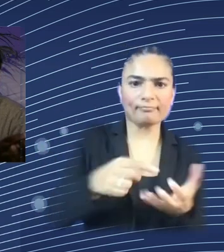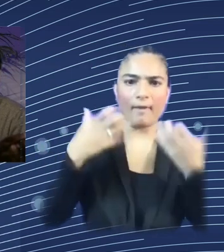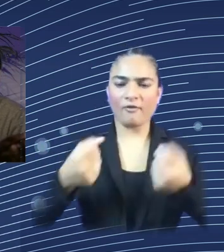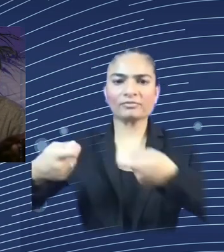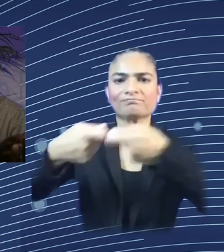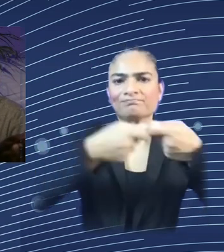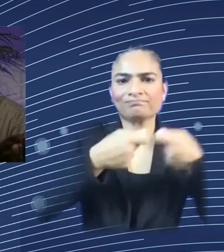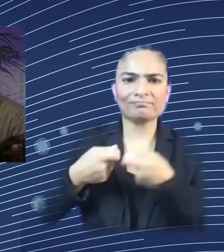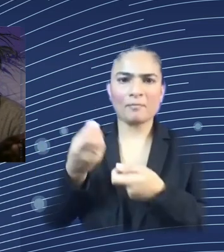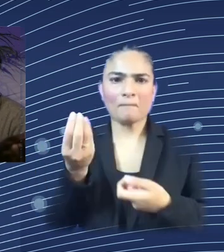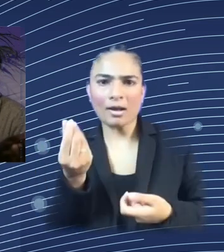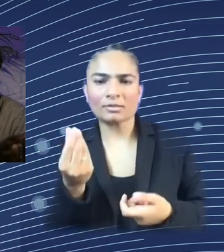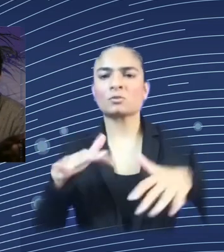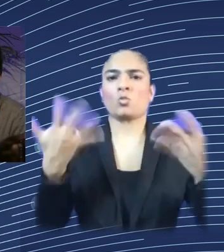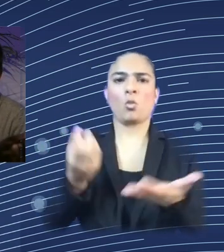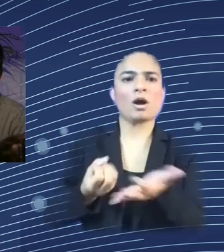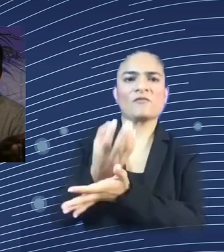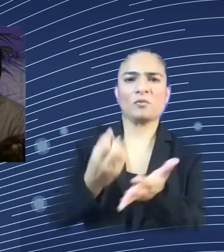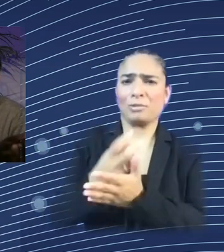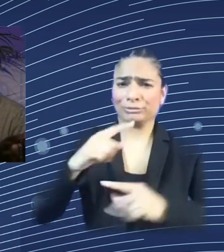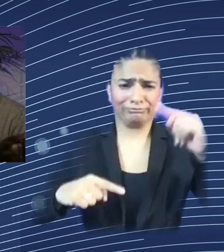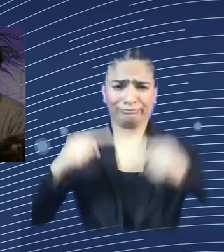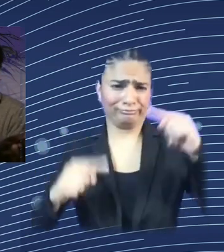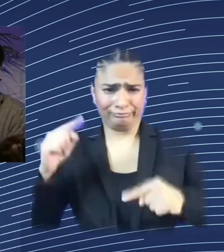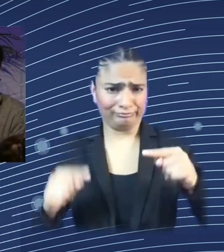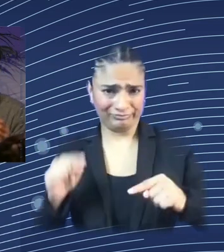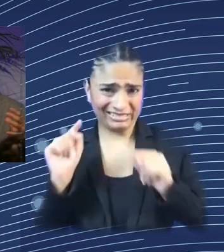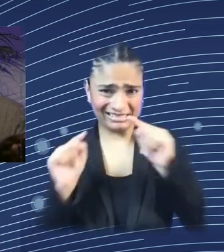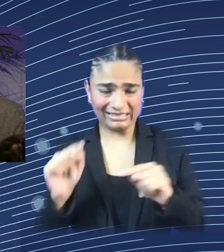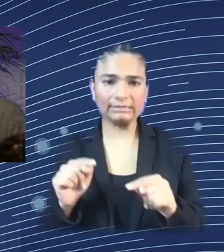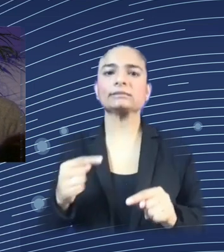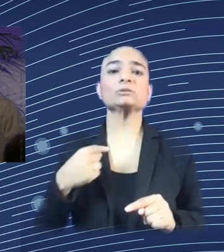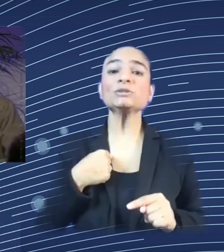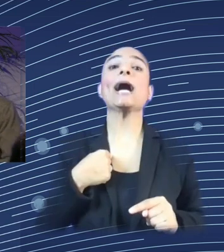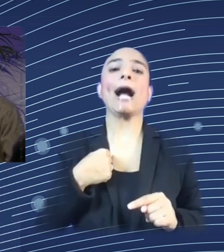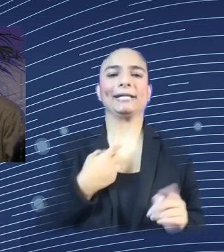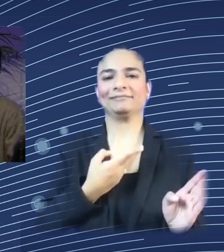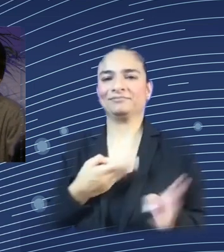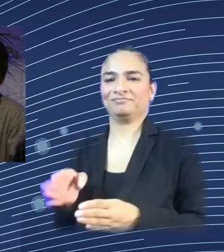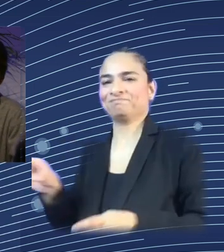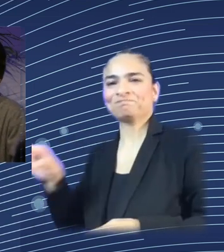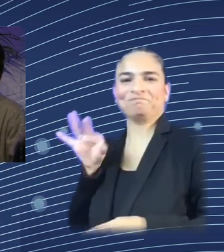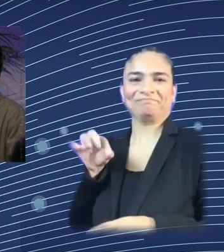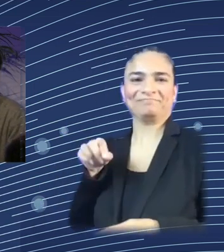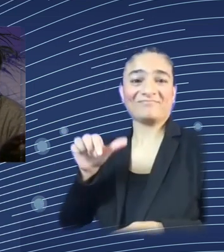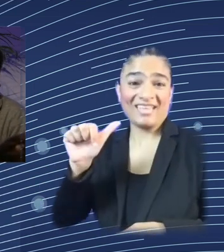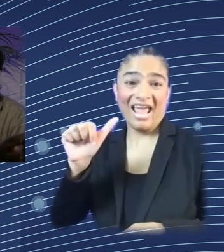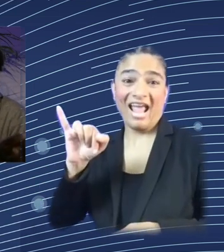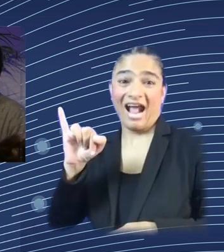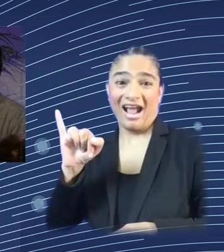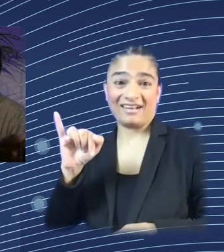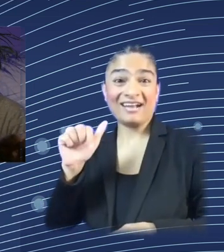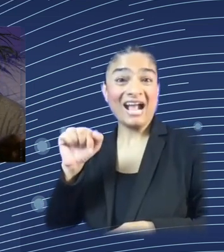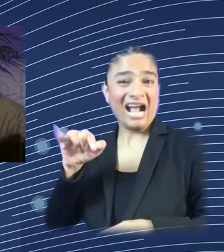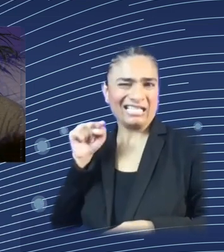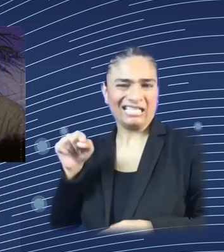do multiple things. It can help you analyze these type of huge data in a much more efficient